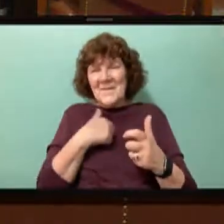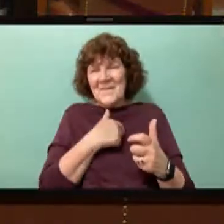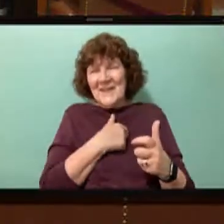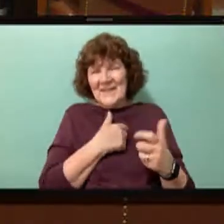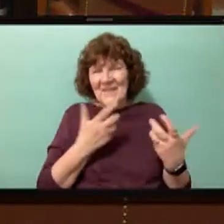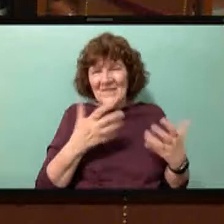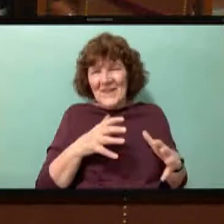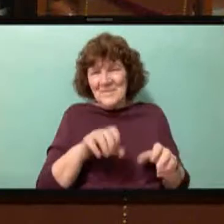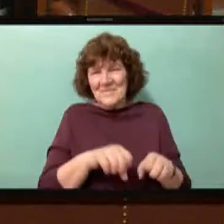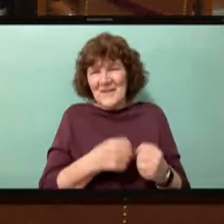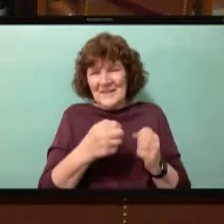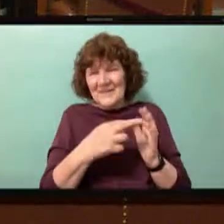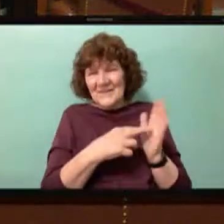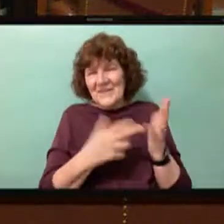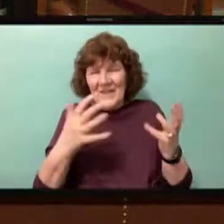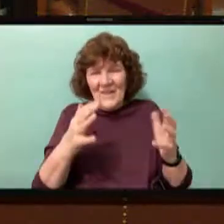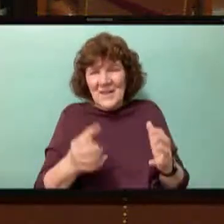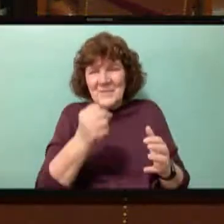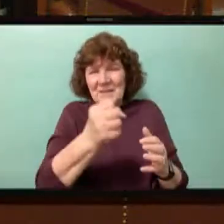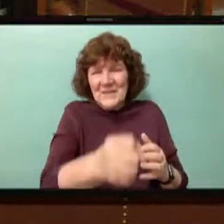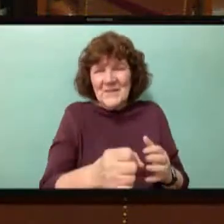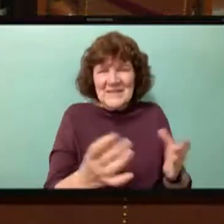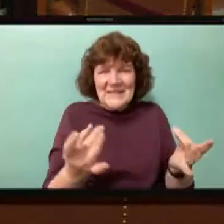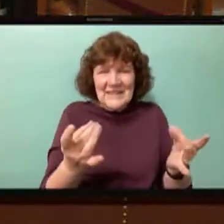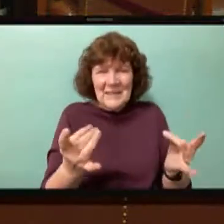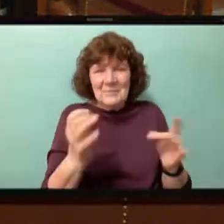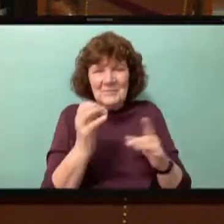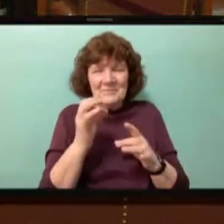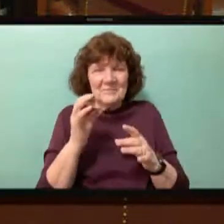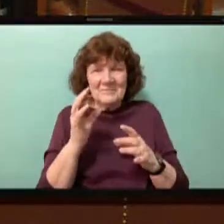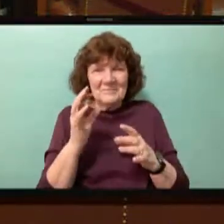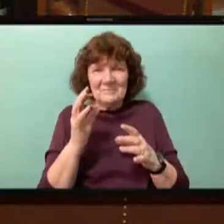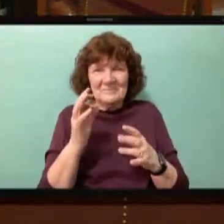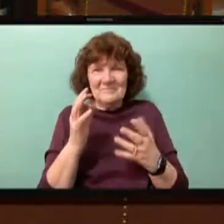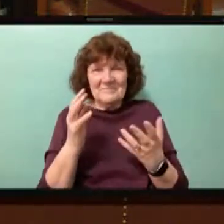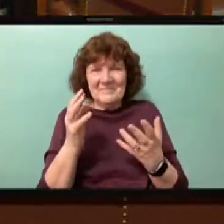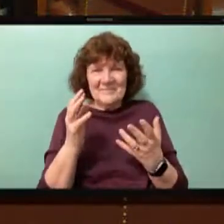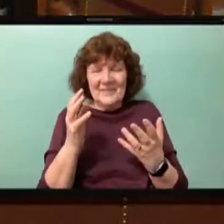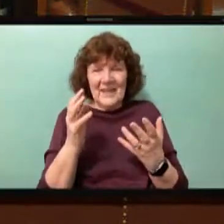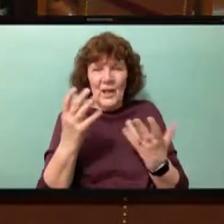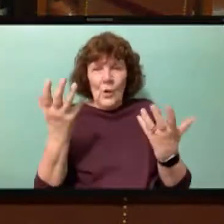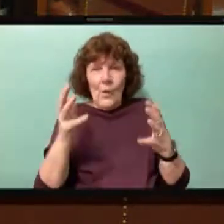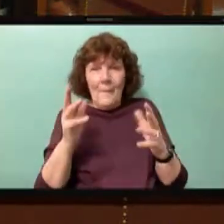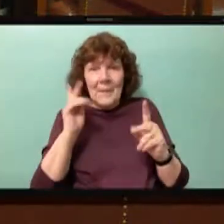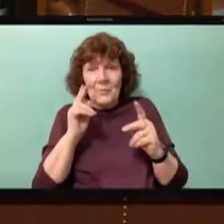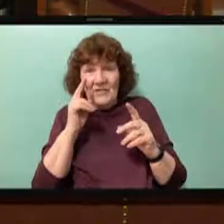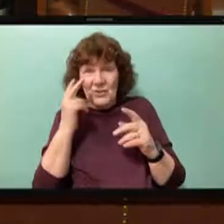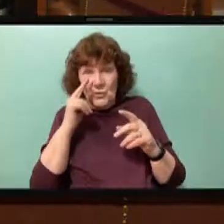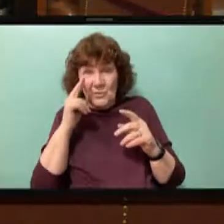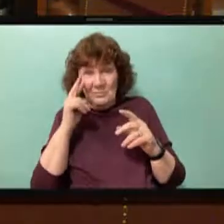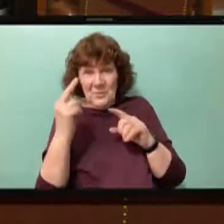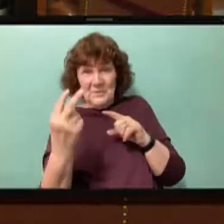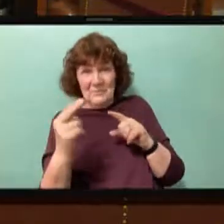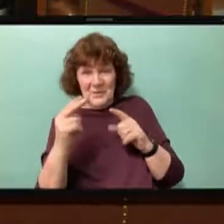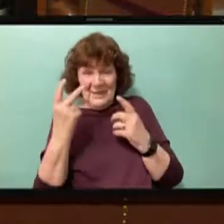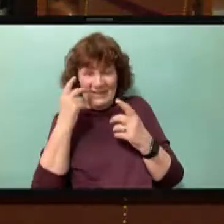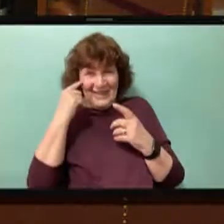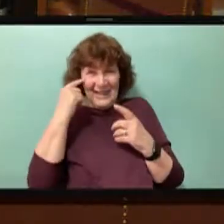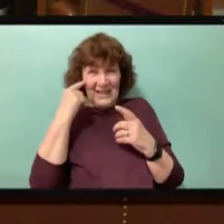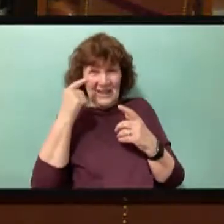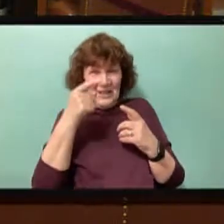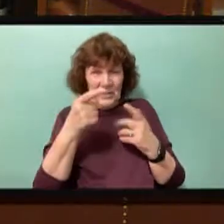ever put any of you in a position to get any perception of. In a position to hurt the person with,